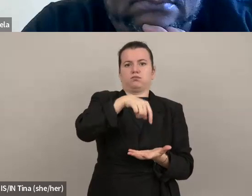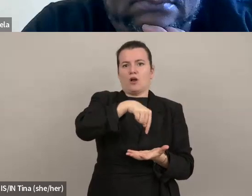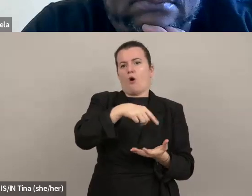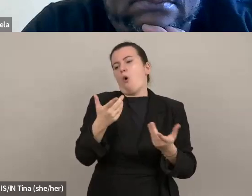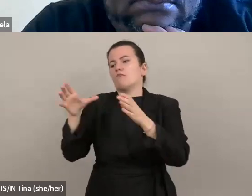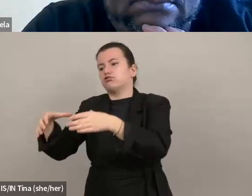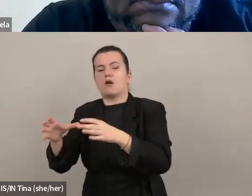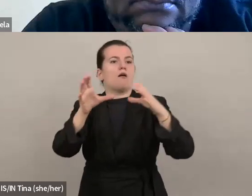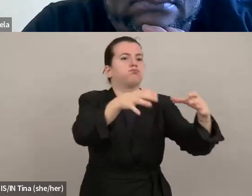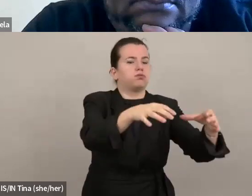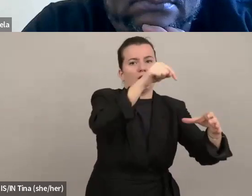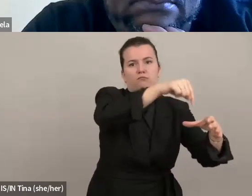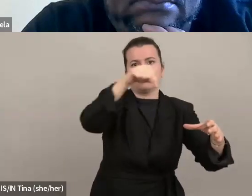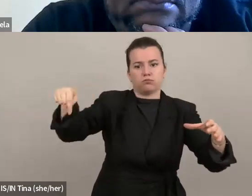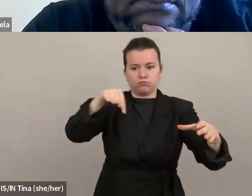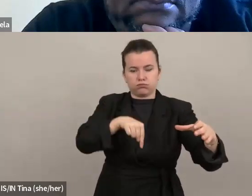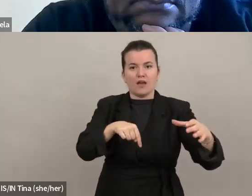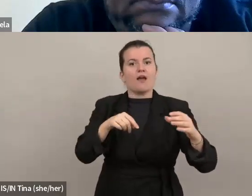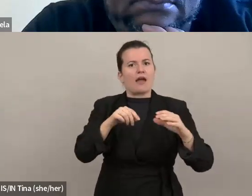maybe connected with